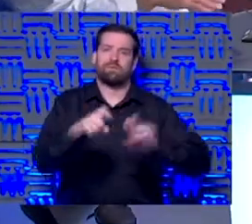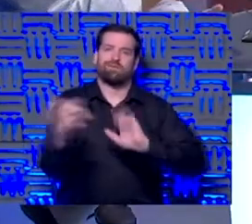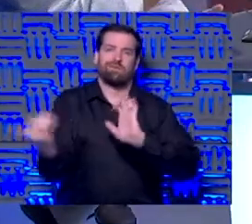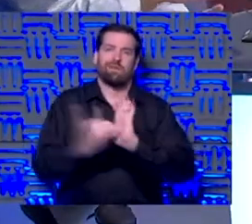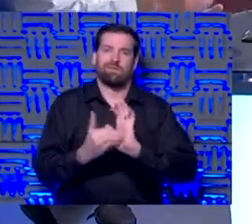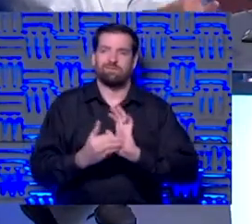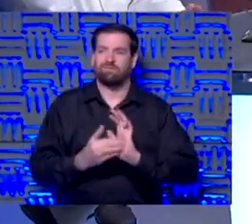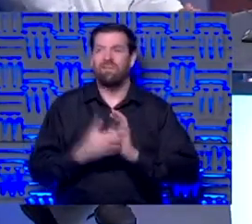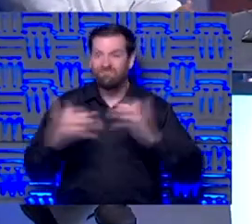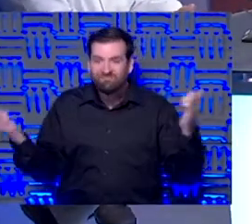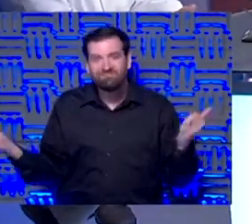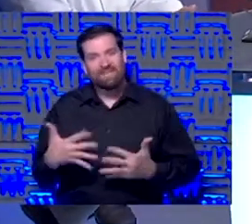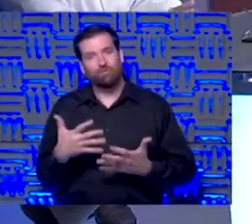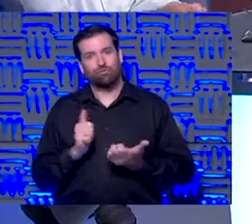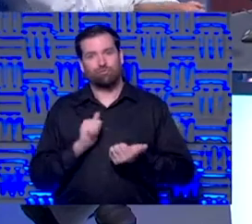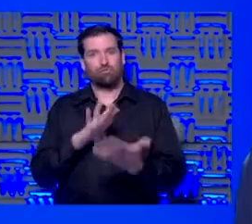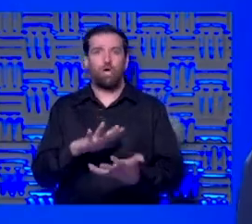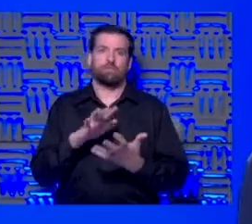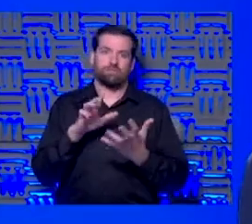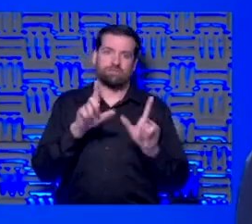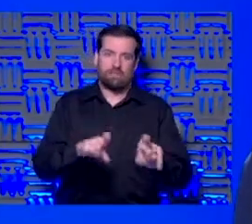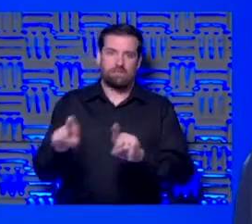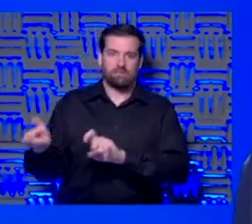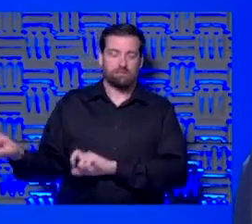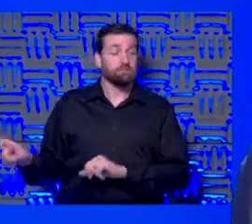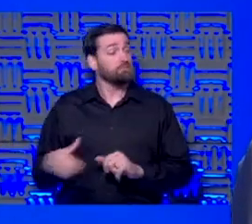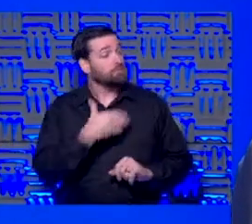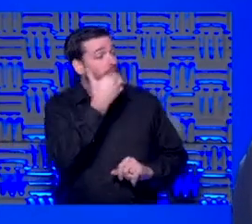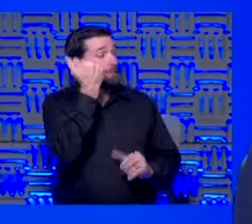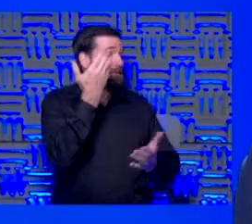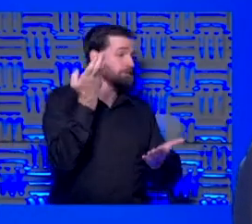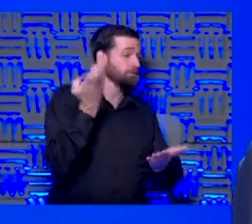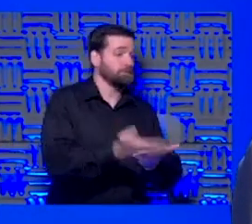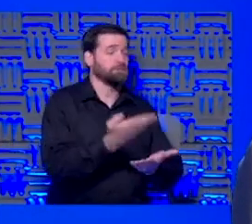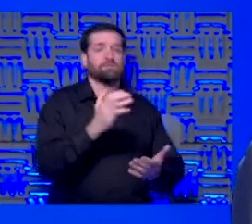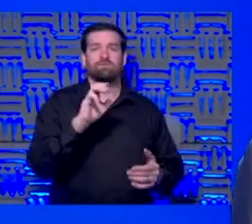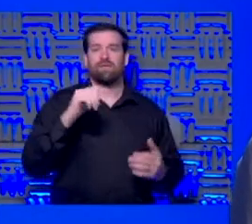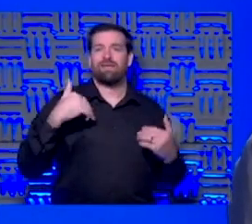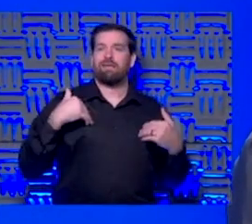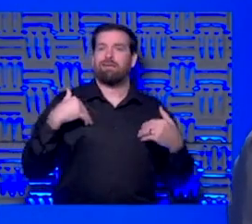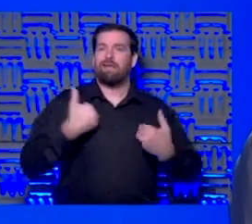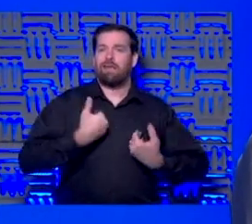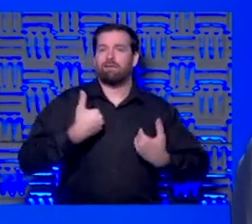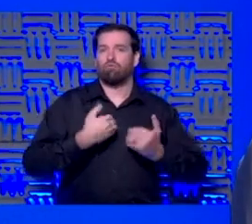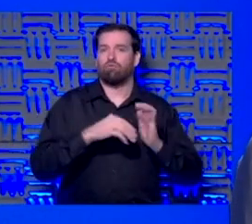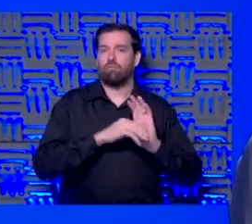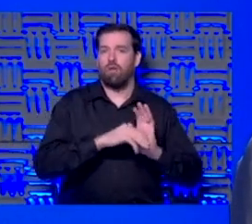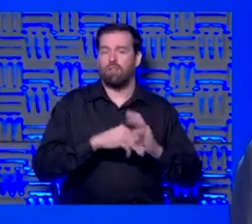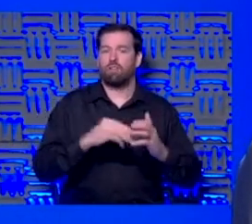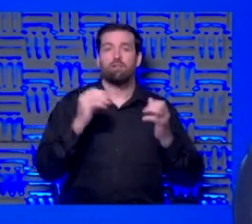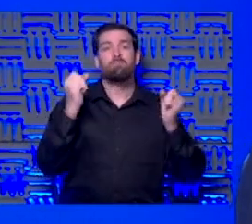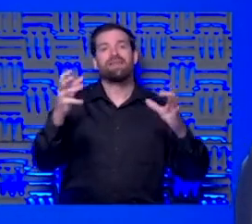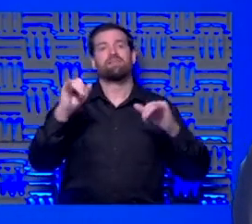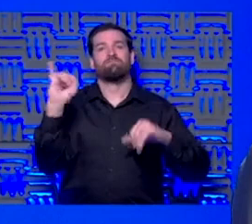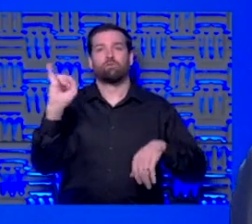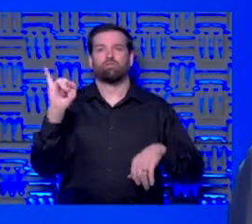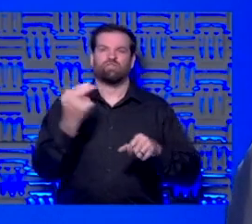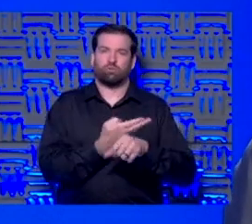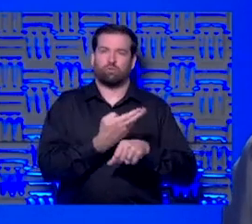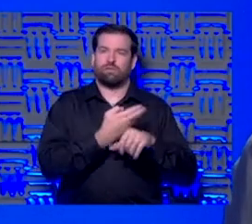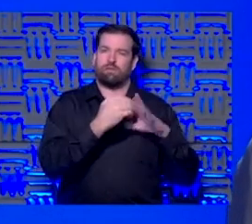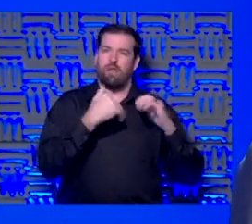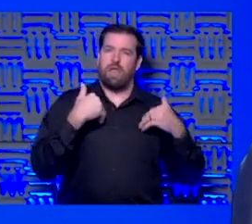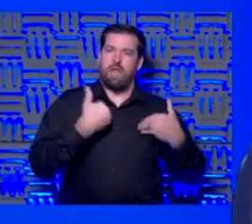fear that's driving that. Exactly, to your point. So far, the best concrete evidence we have is in the animal model. You know, in a lot of infections and things, we use animal